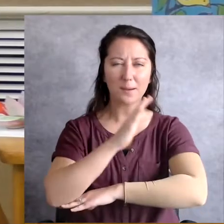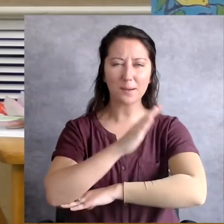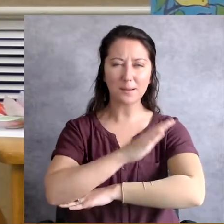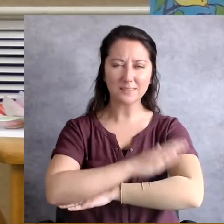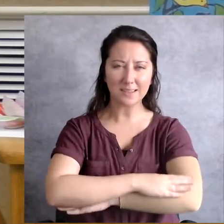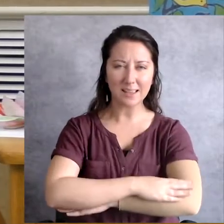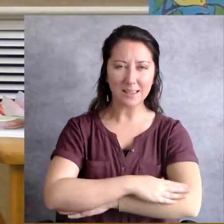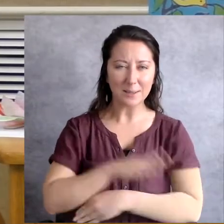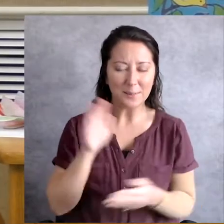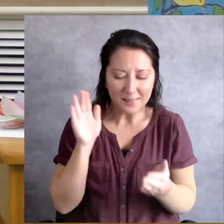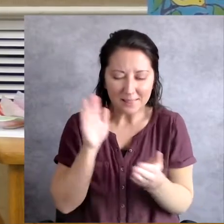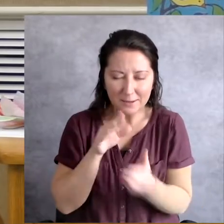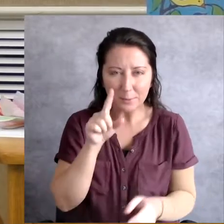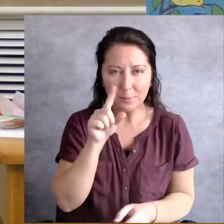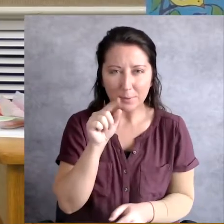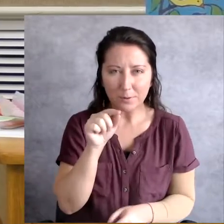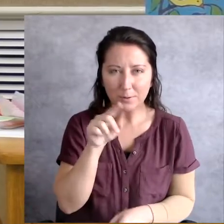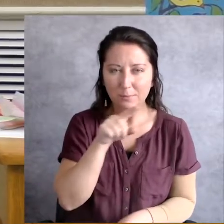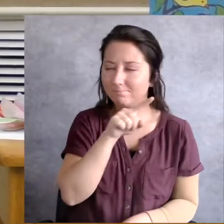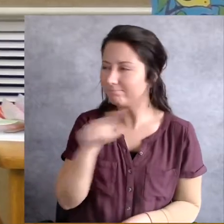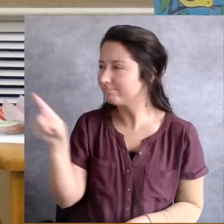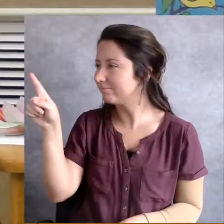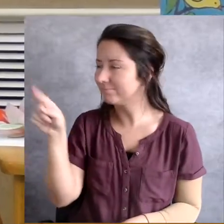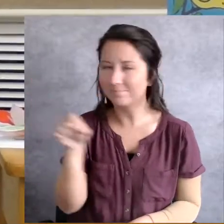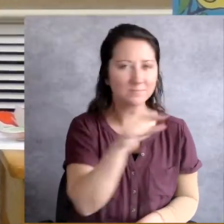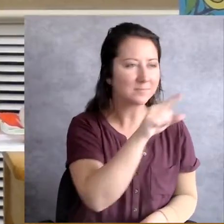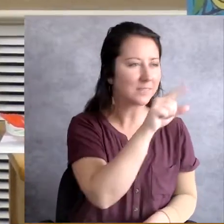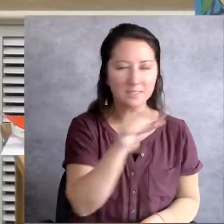All day long, a little bird flies